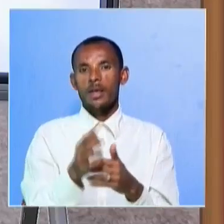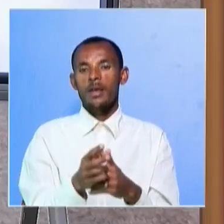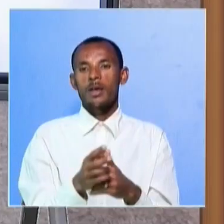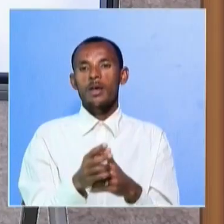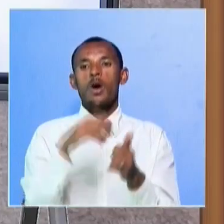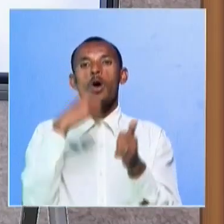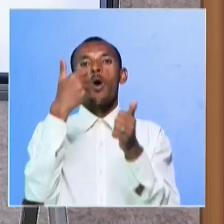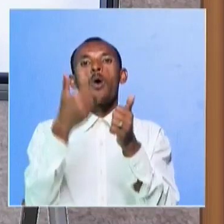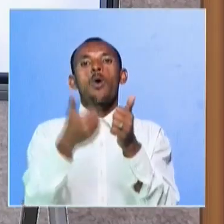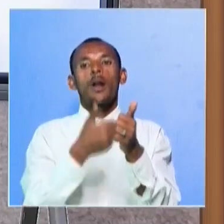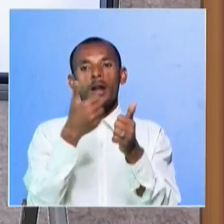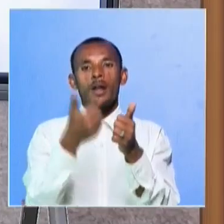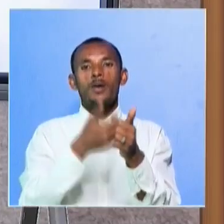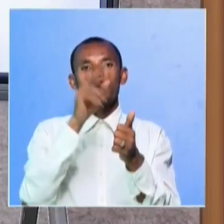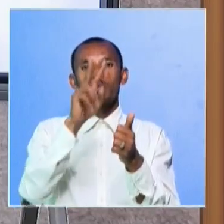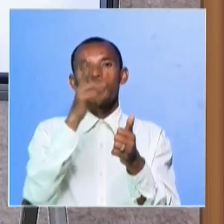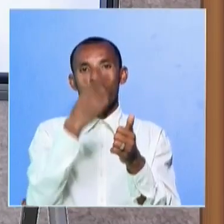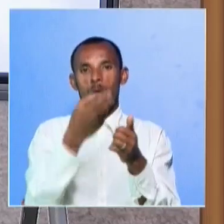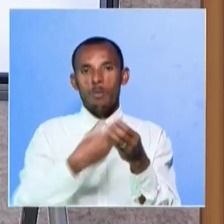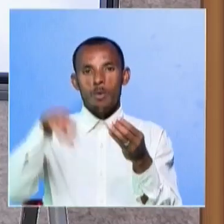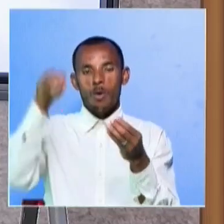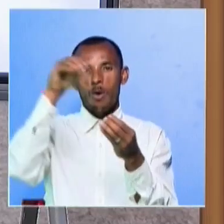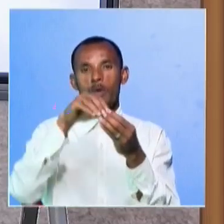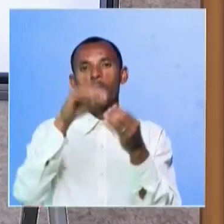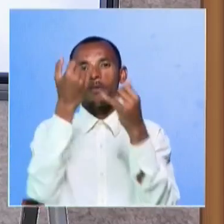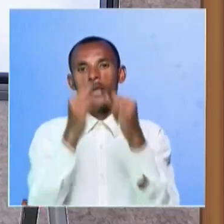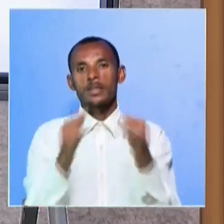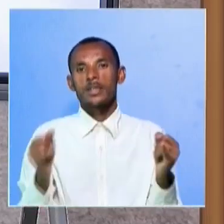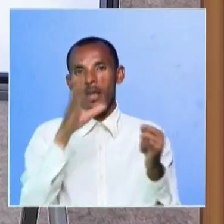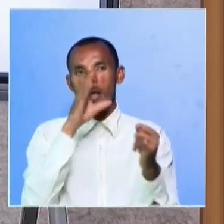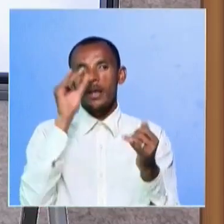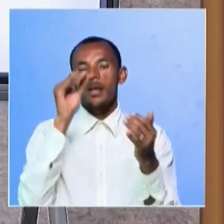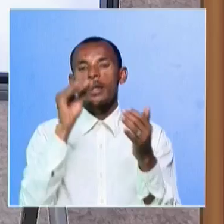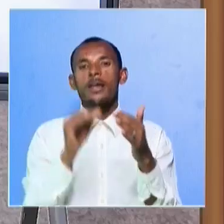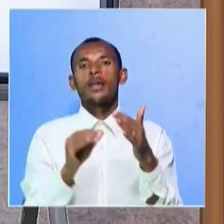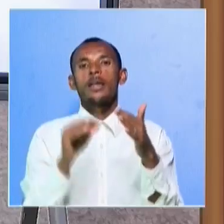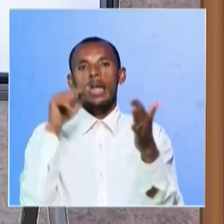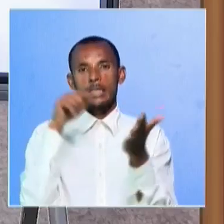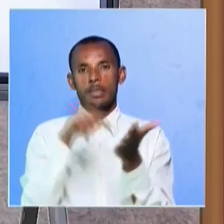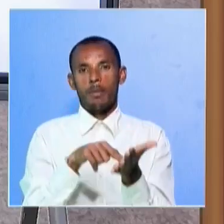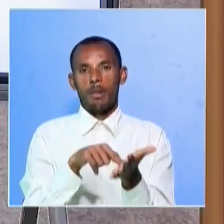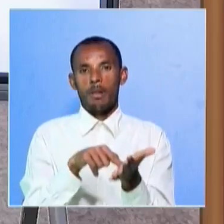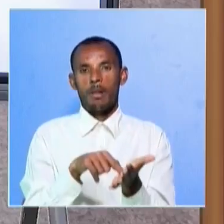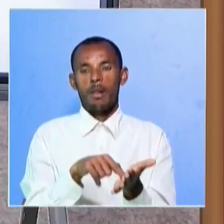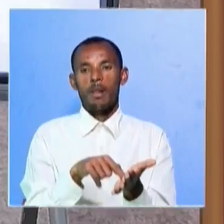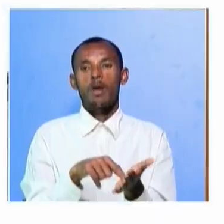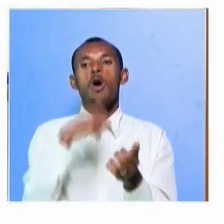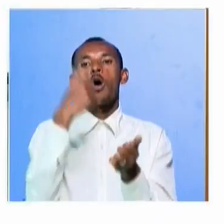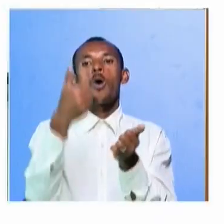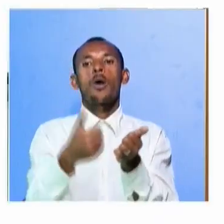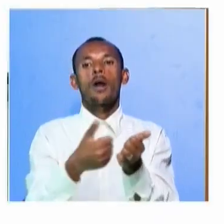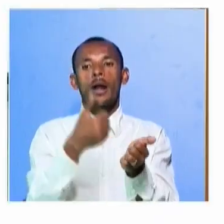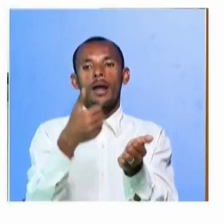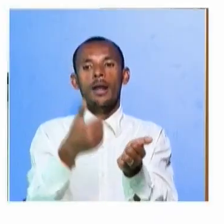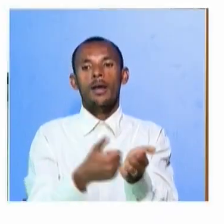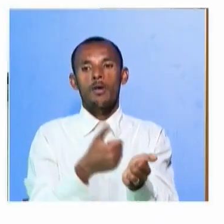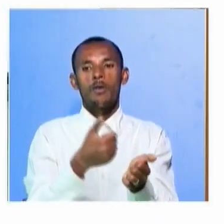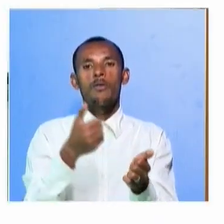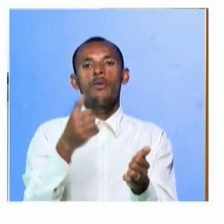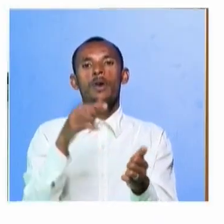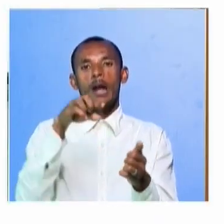ordering of 2 or more fractions and decimals, okay? ordering of rational